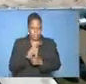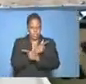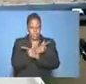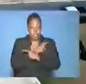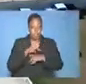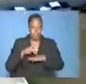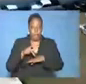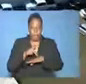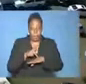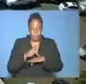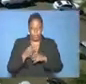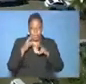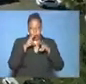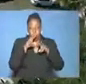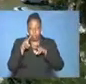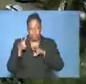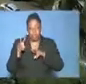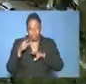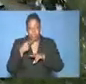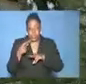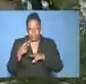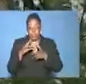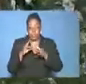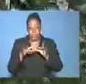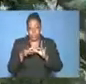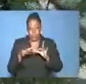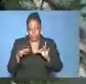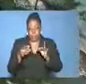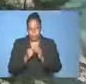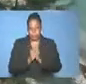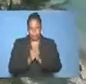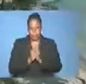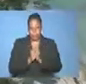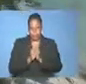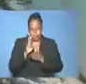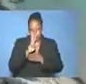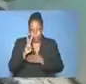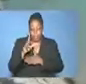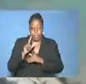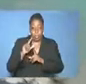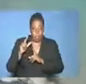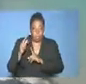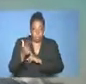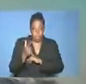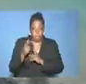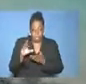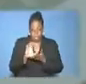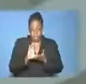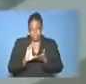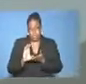property. And the views definitely tell its story. The prime Western New Providence location is split right in the